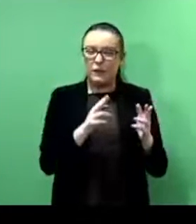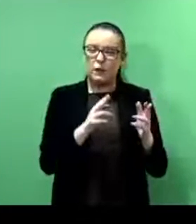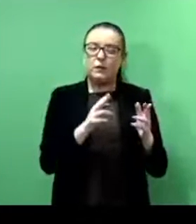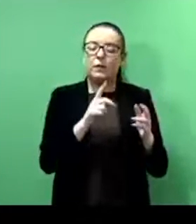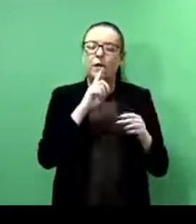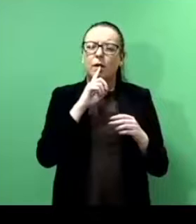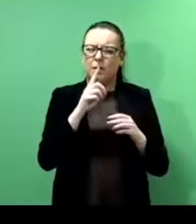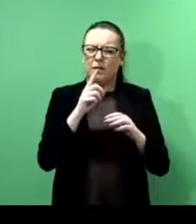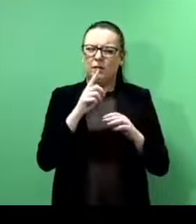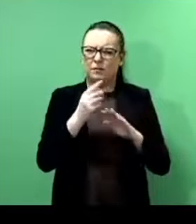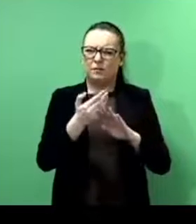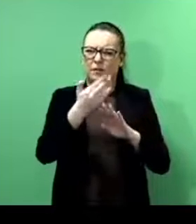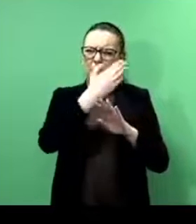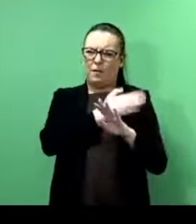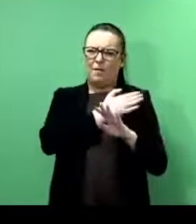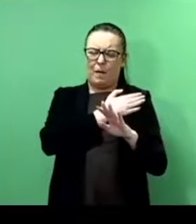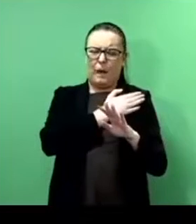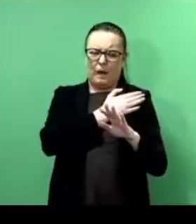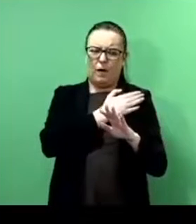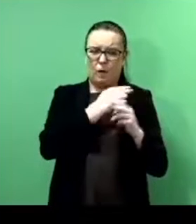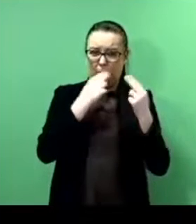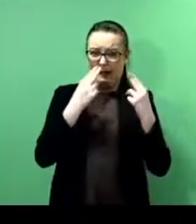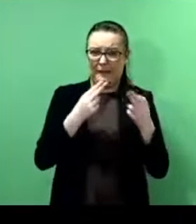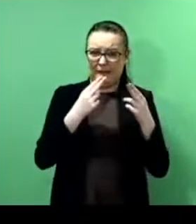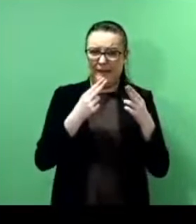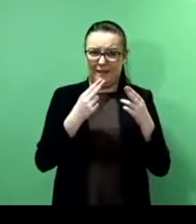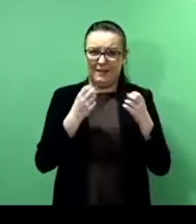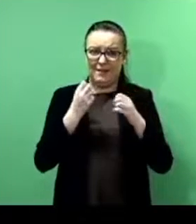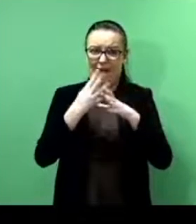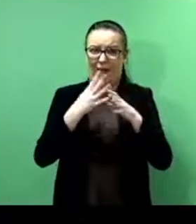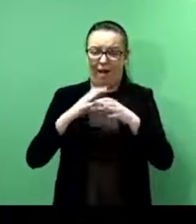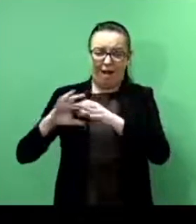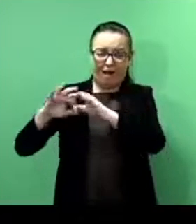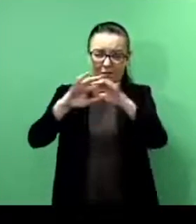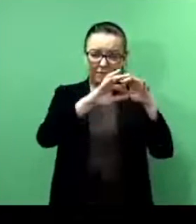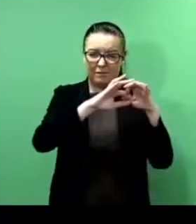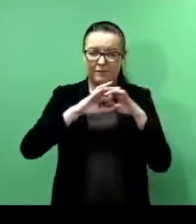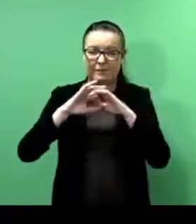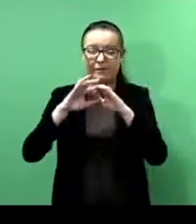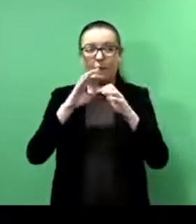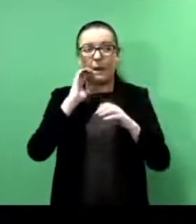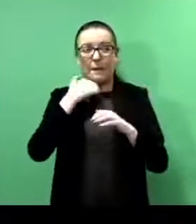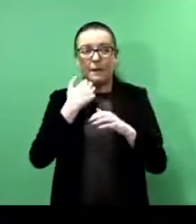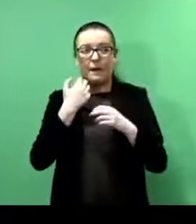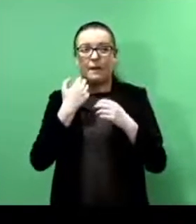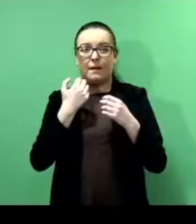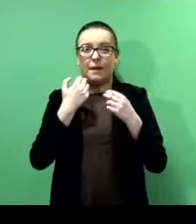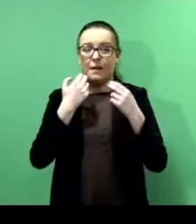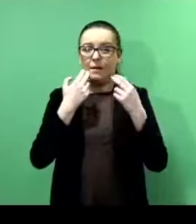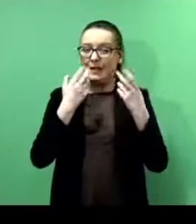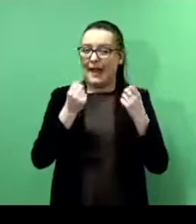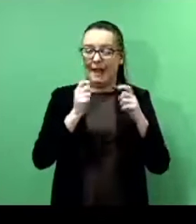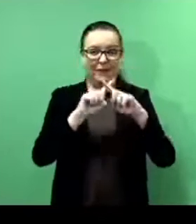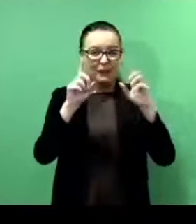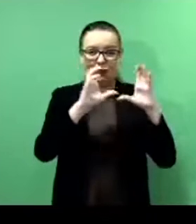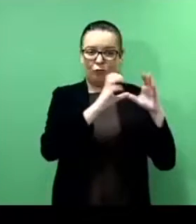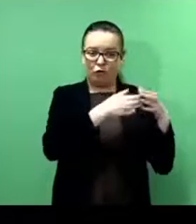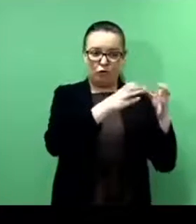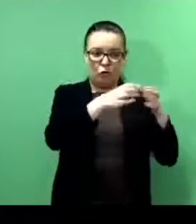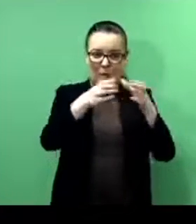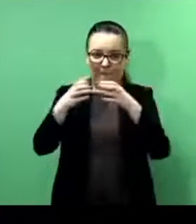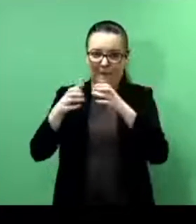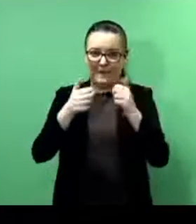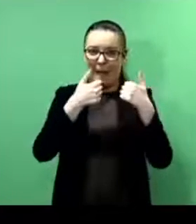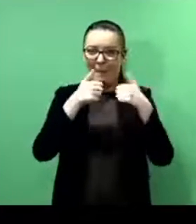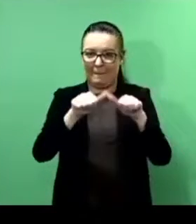at the beginning, they were necessary to get this off the ground, because it did involve a lot of steering groups,